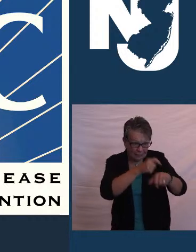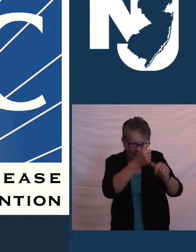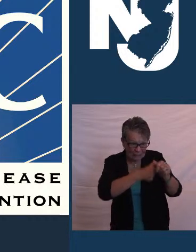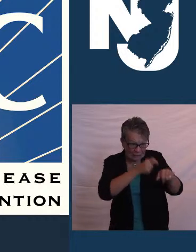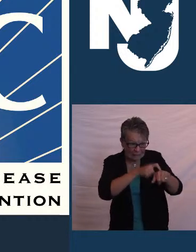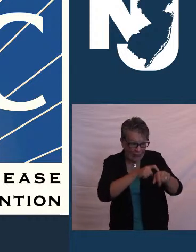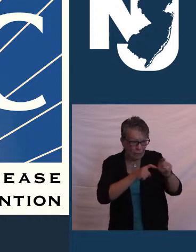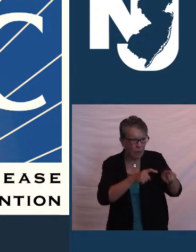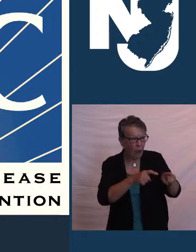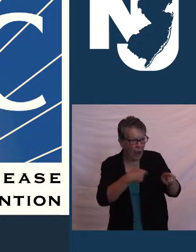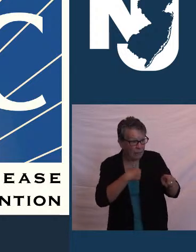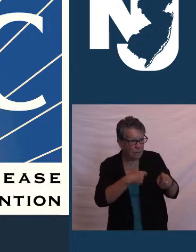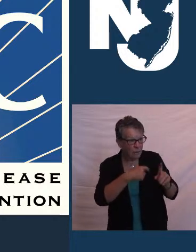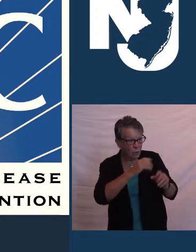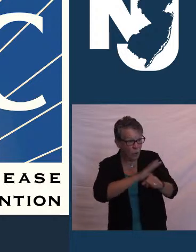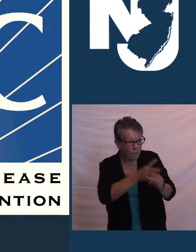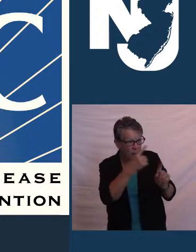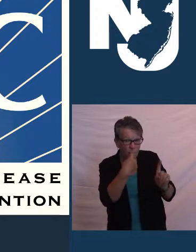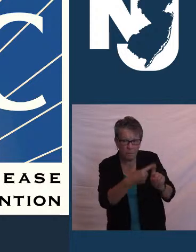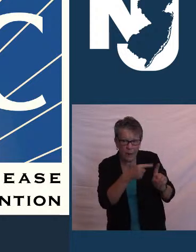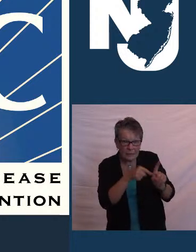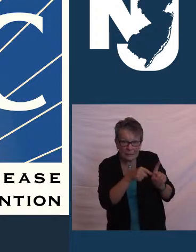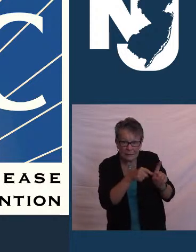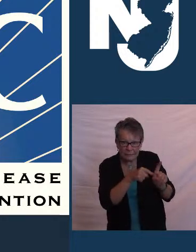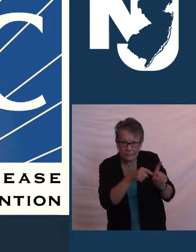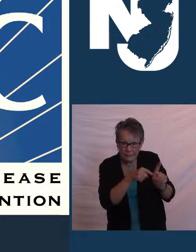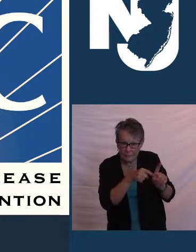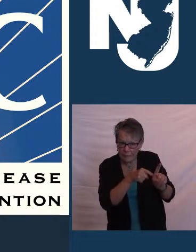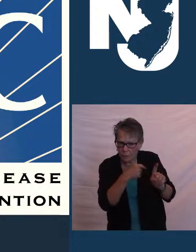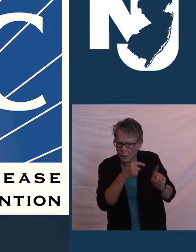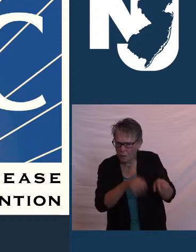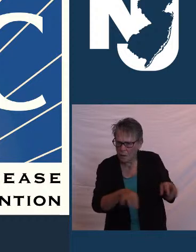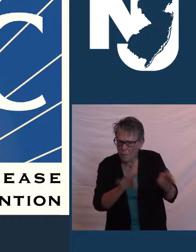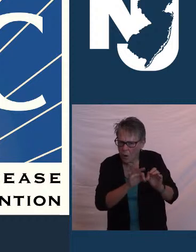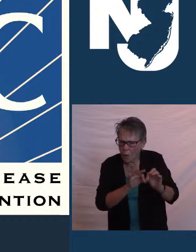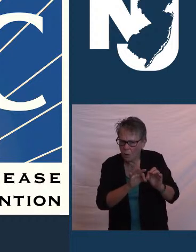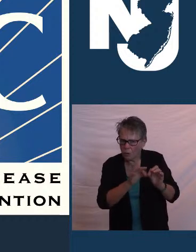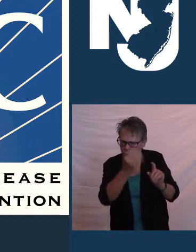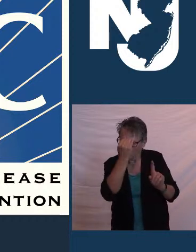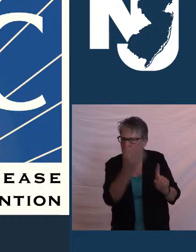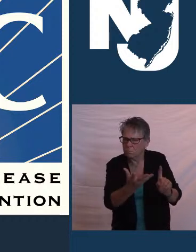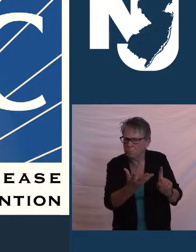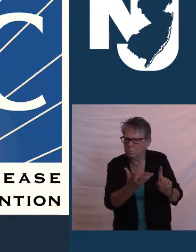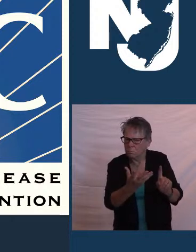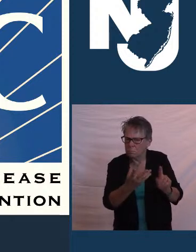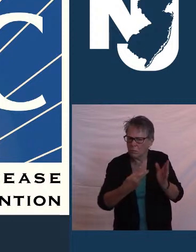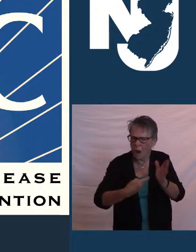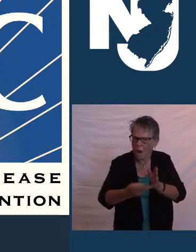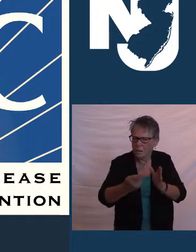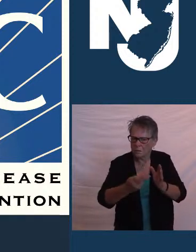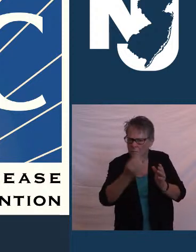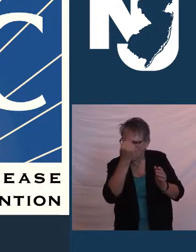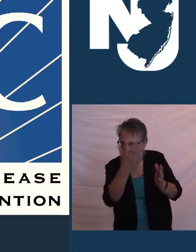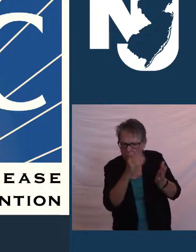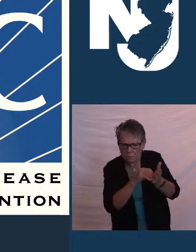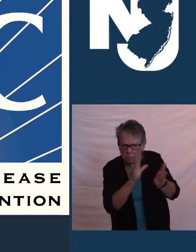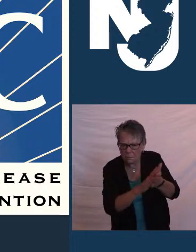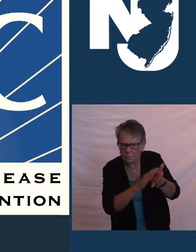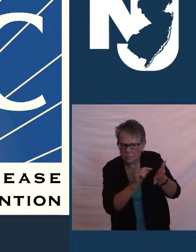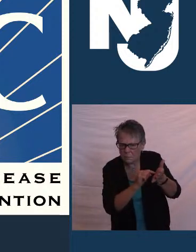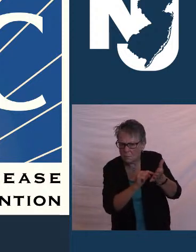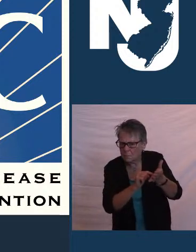seriously. But for the purposes of our dashboard and our reporting, again, these are outbreaks and cases which local